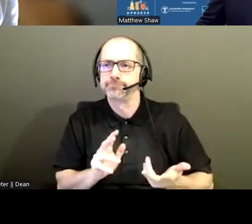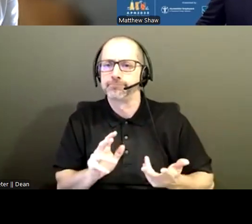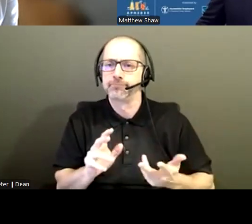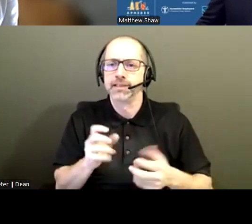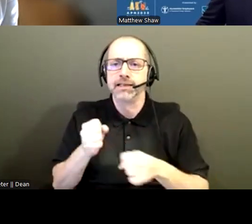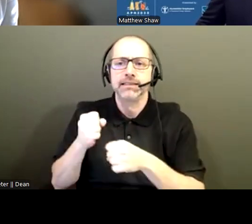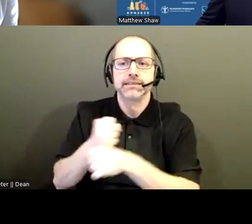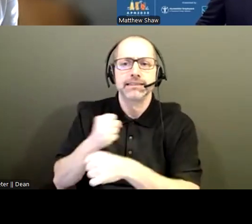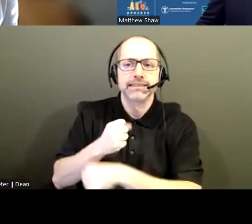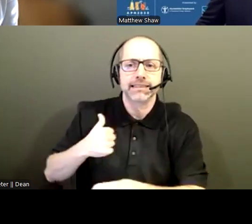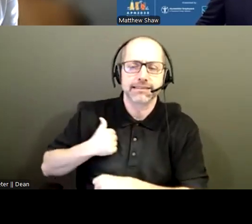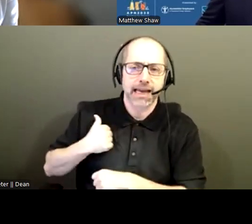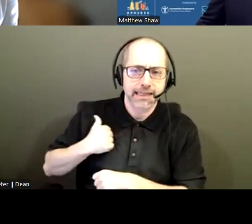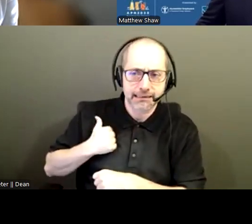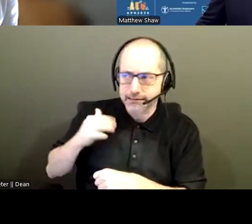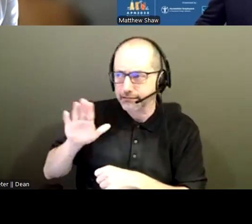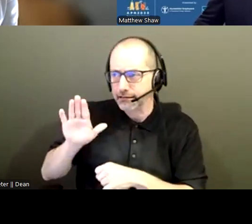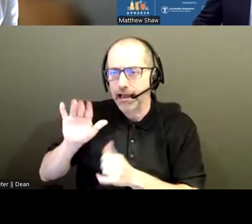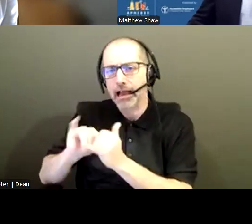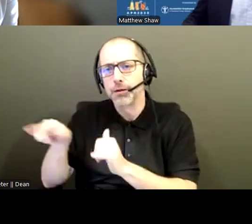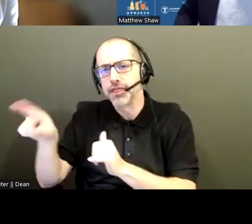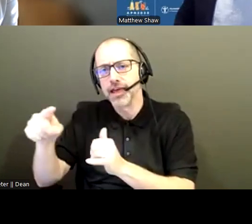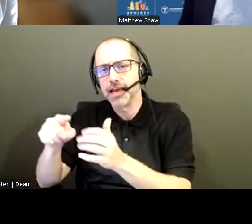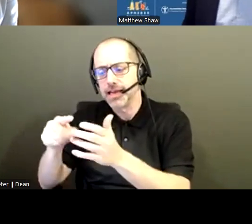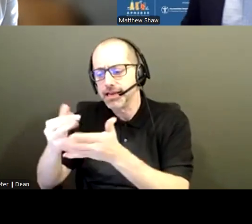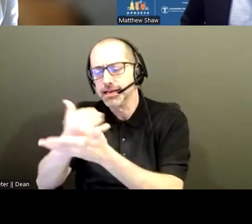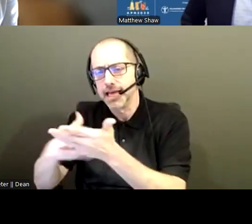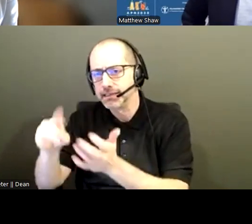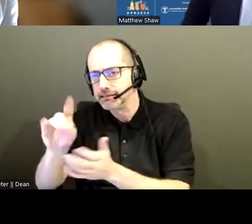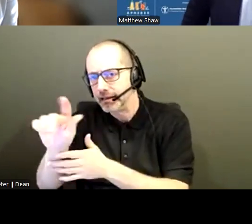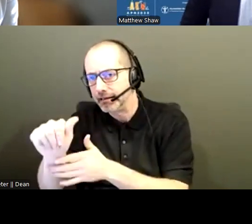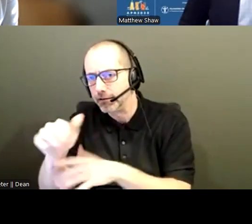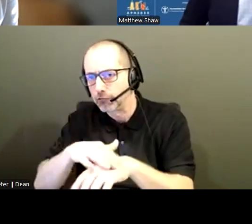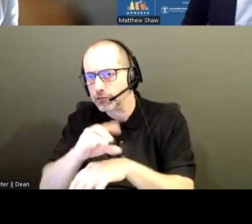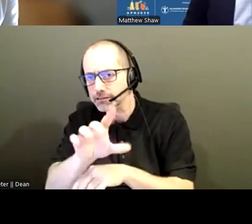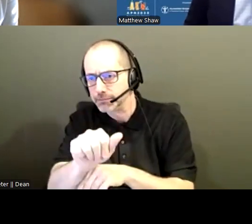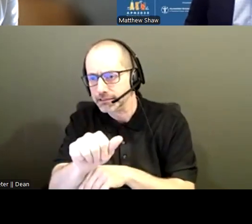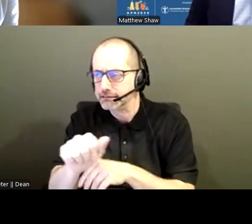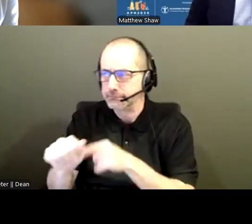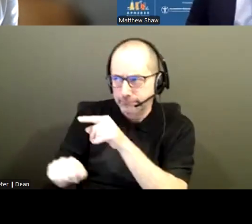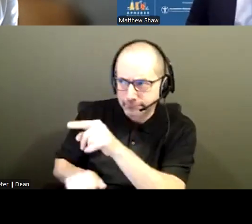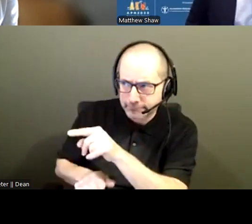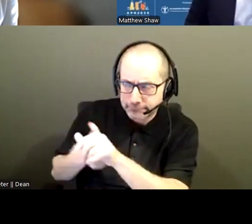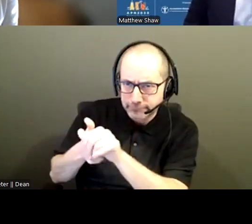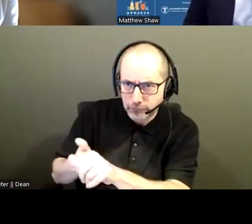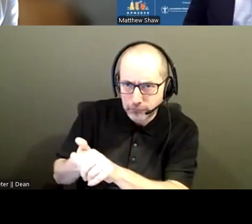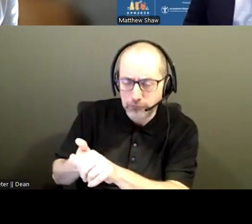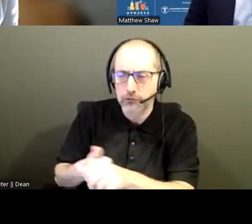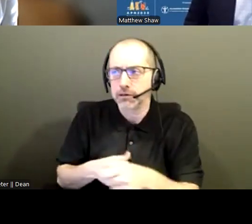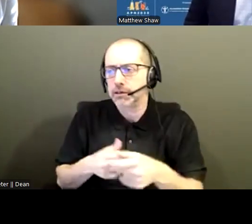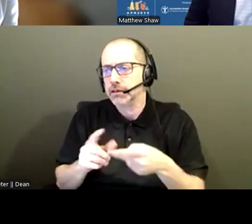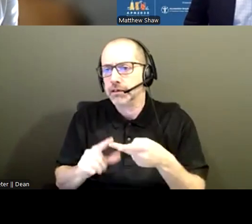Statistics Canada and the way that they collect data on disability. And we know that their data,